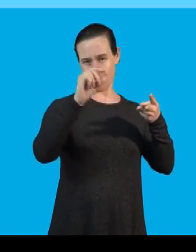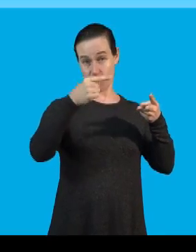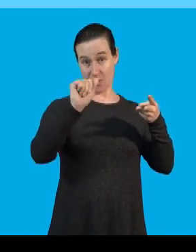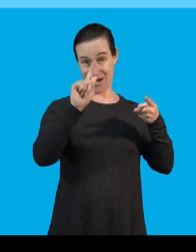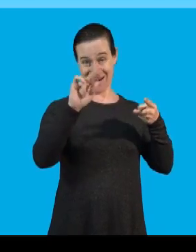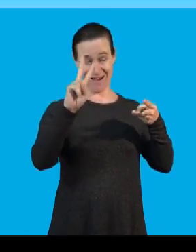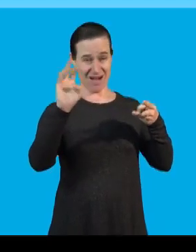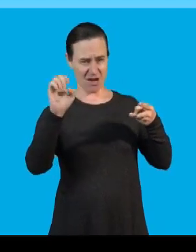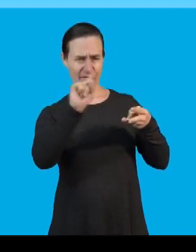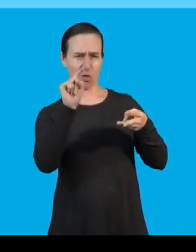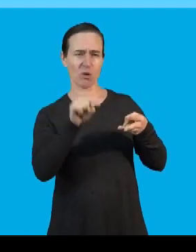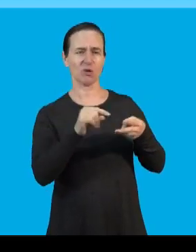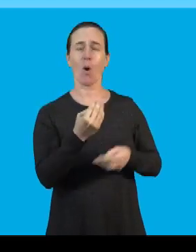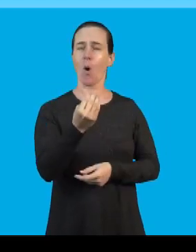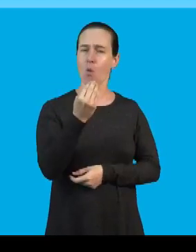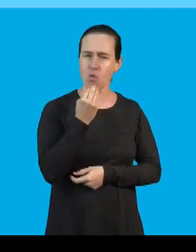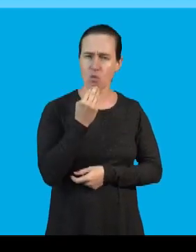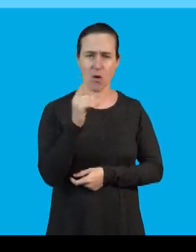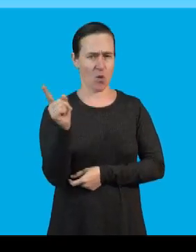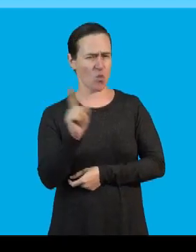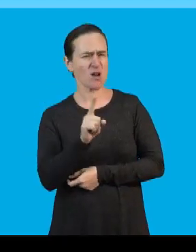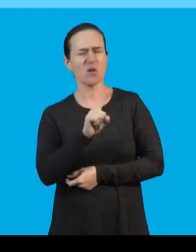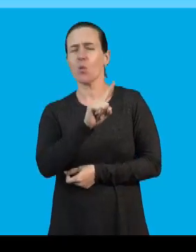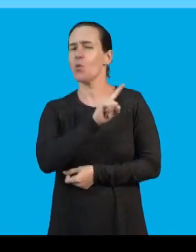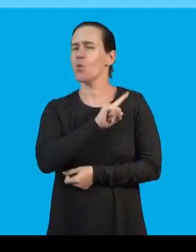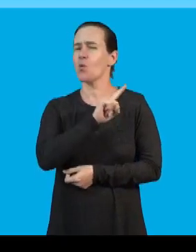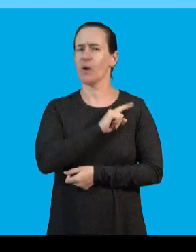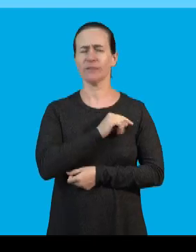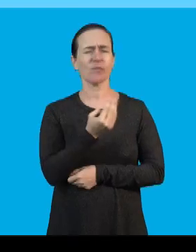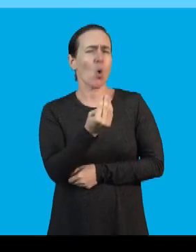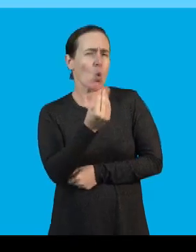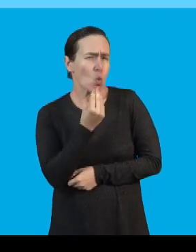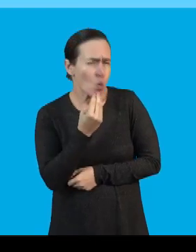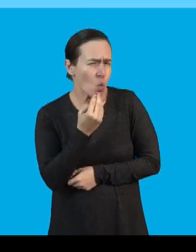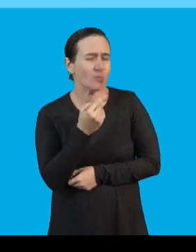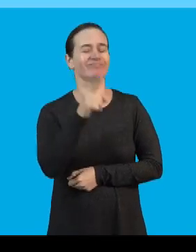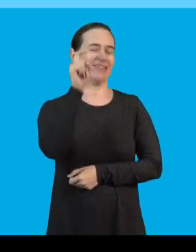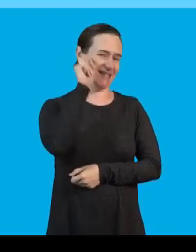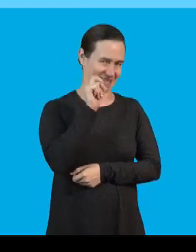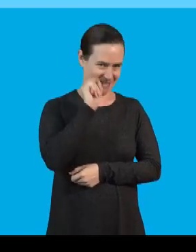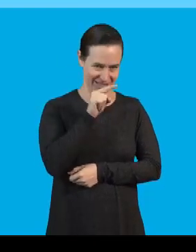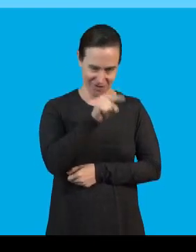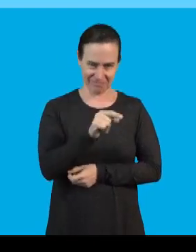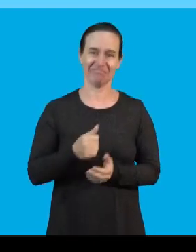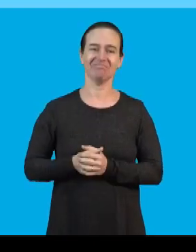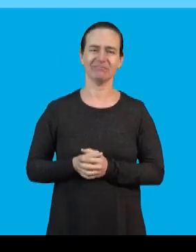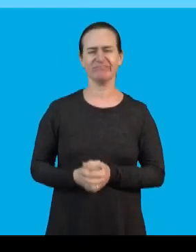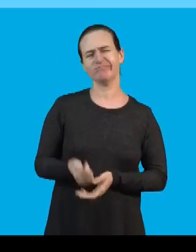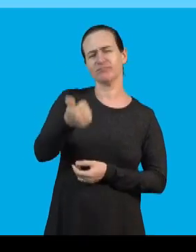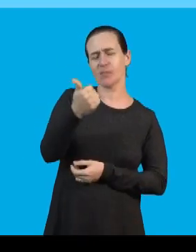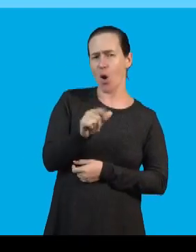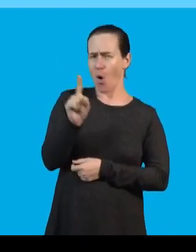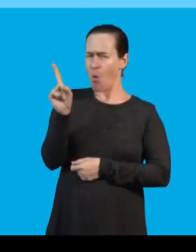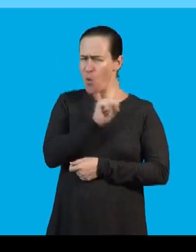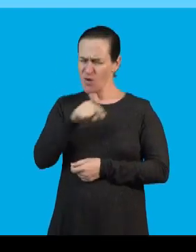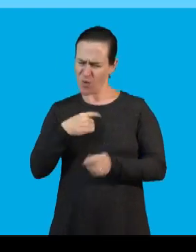interrogative questions. So the who, the what, the why, okay? So who are we talking about in this text? Teenagers, all